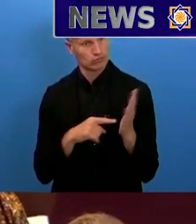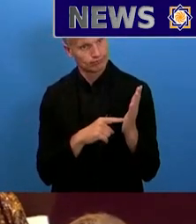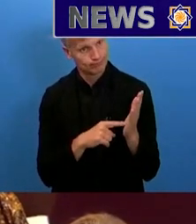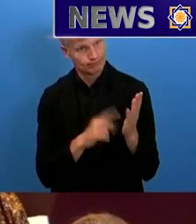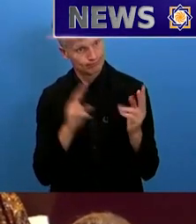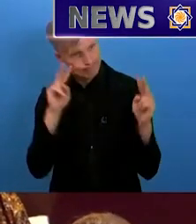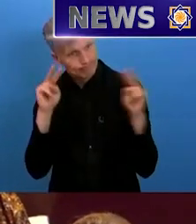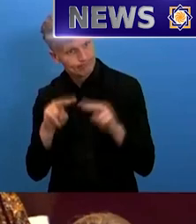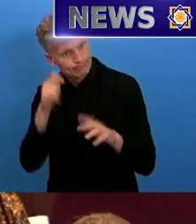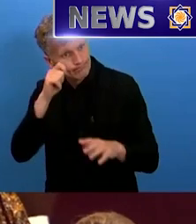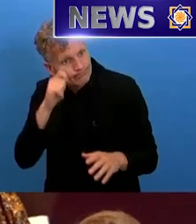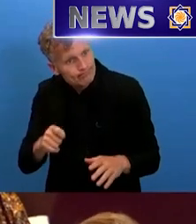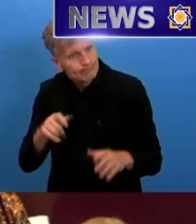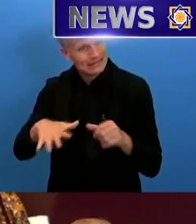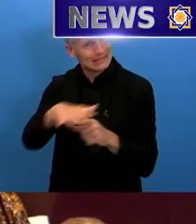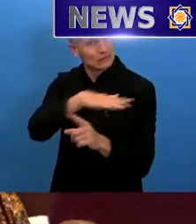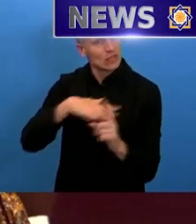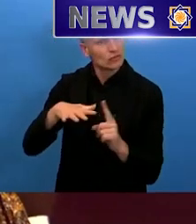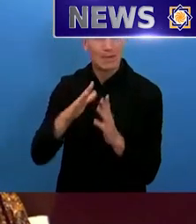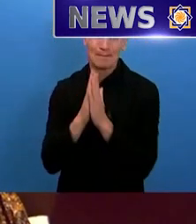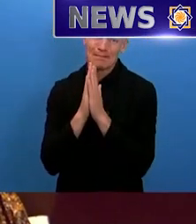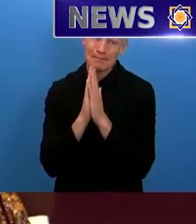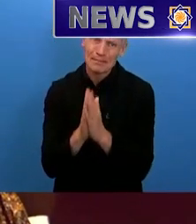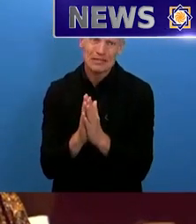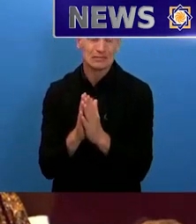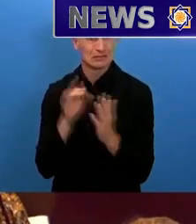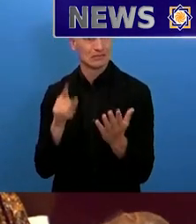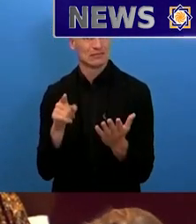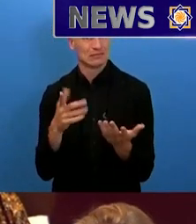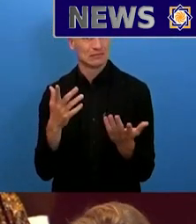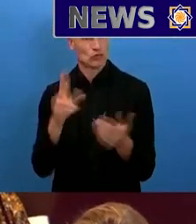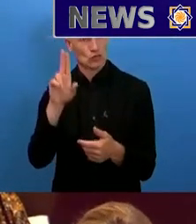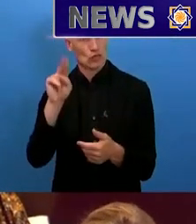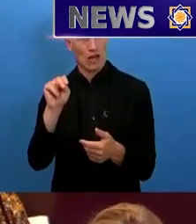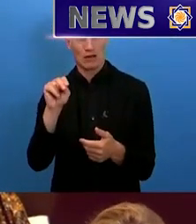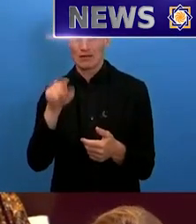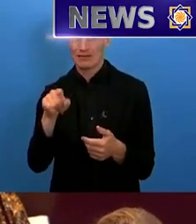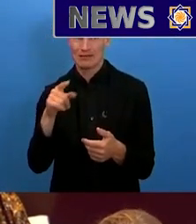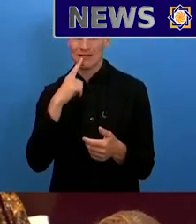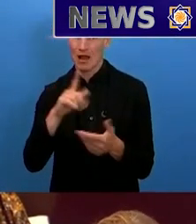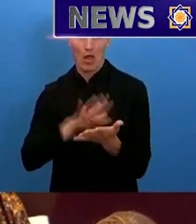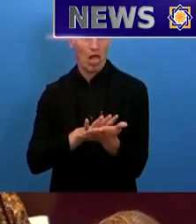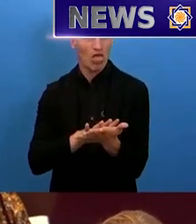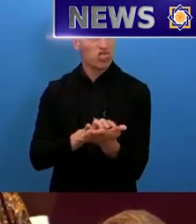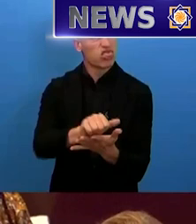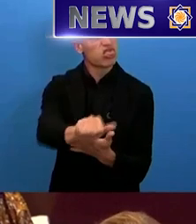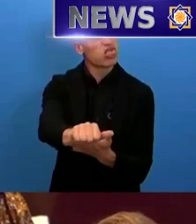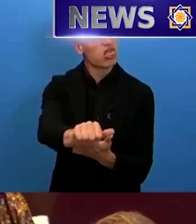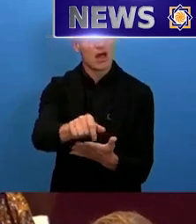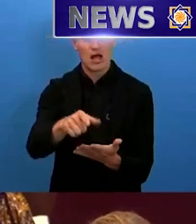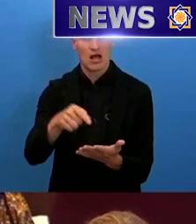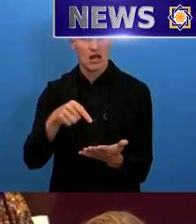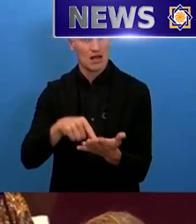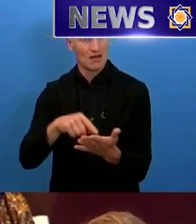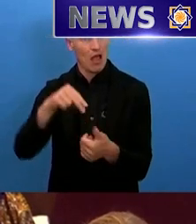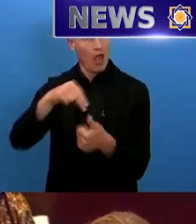of Justice, and to take immediate steps to hold Baku accountable for its genocidal aggression. Thus, all of you who are present here